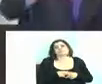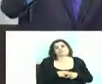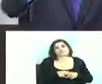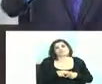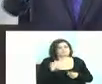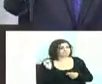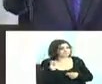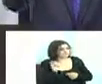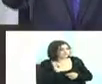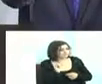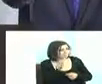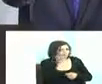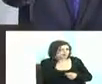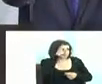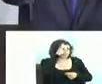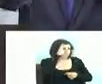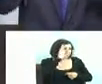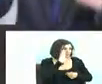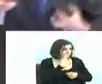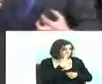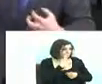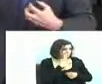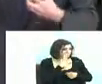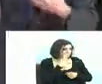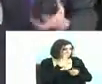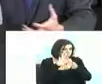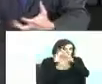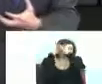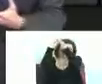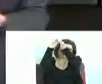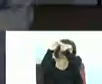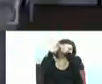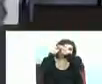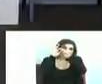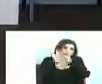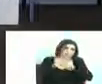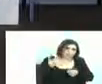It's like God is connected to us, with us,